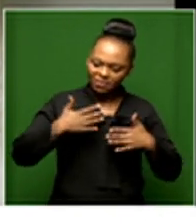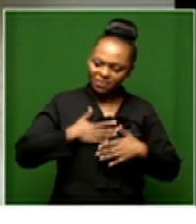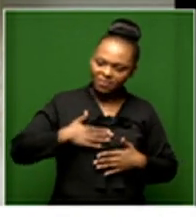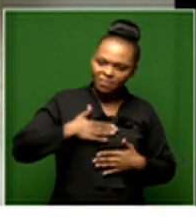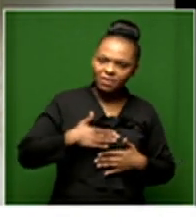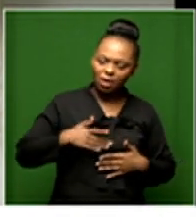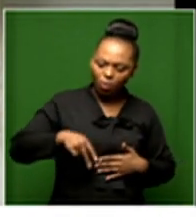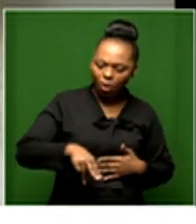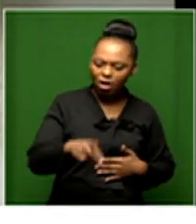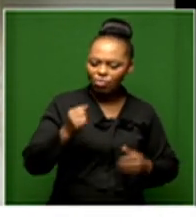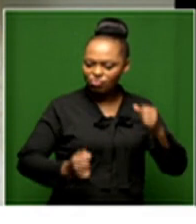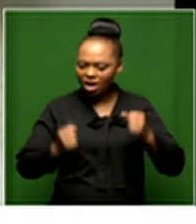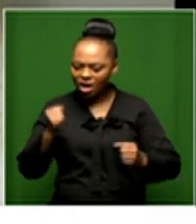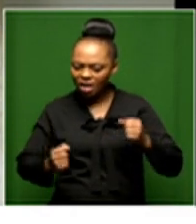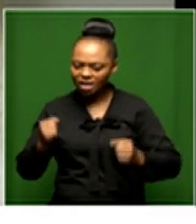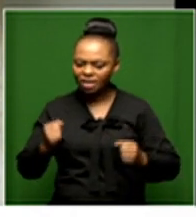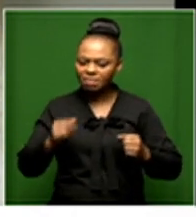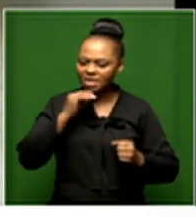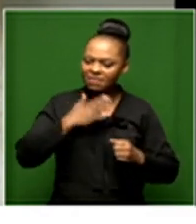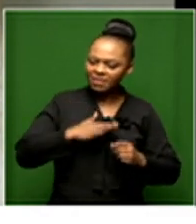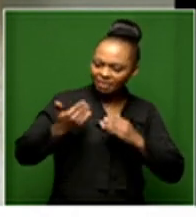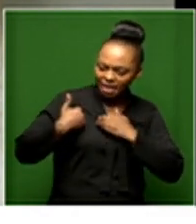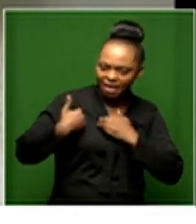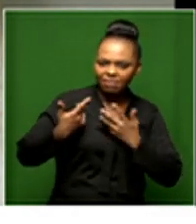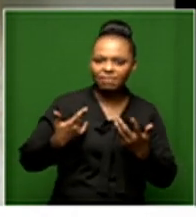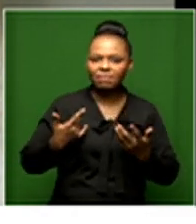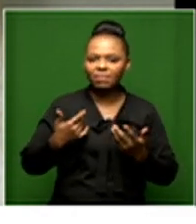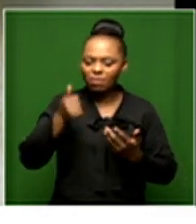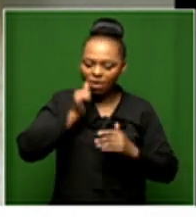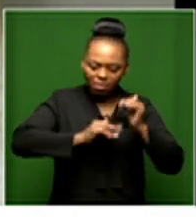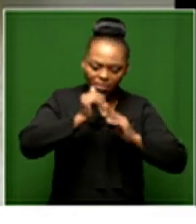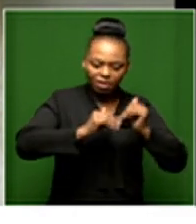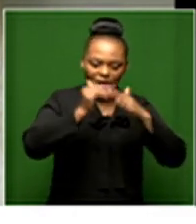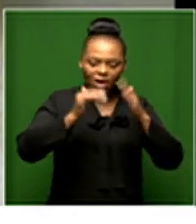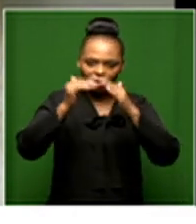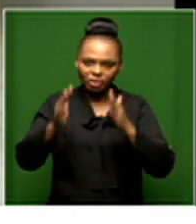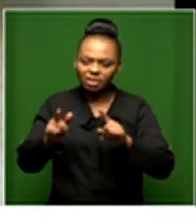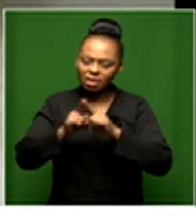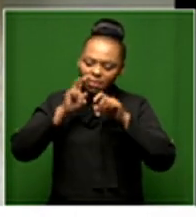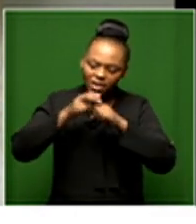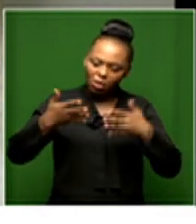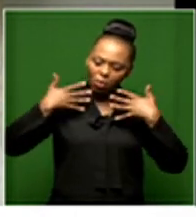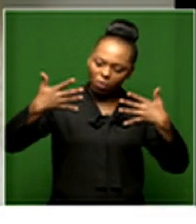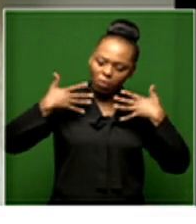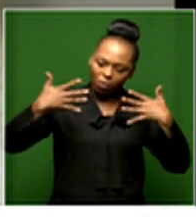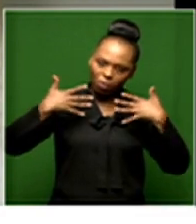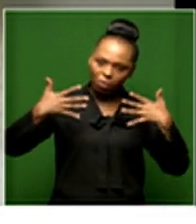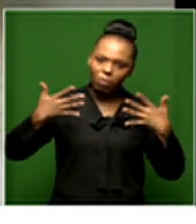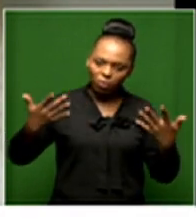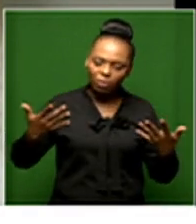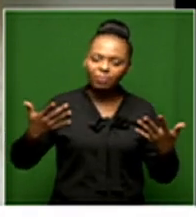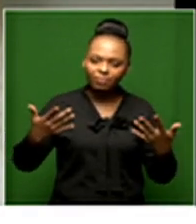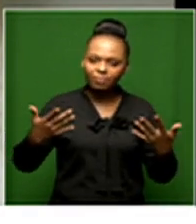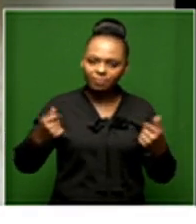can walk, can run, they can feel safe, they can breathe fresh air. We at Westbrook, we have